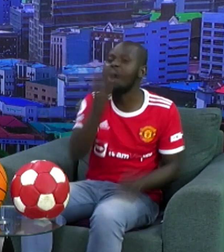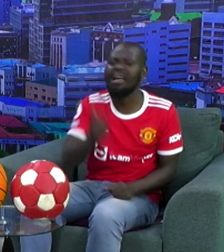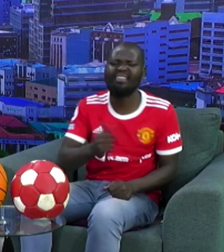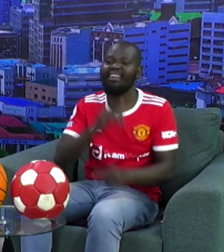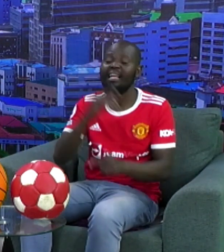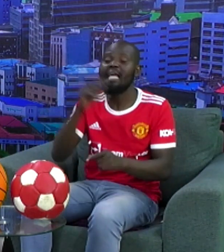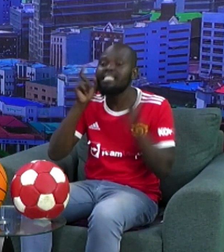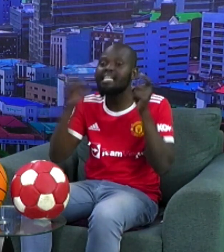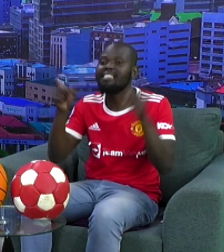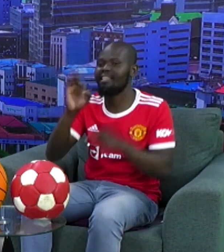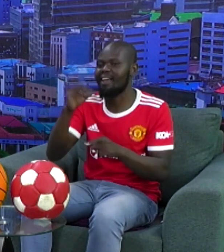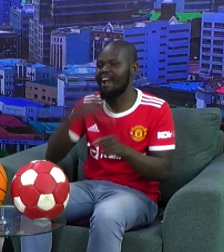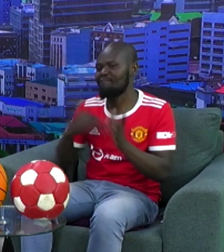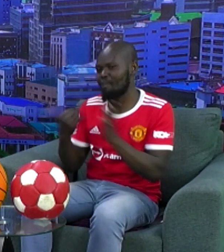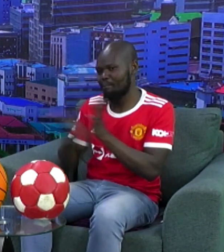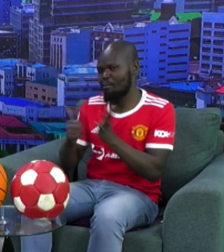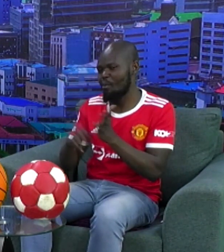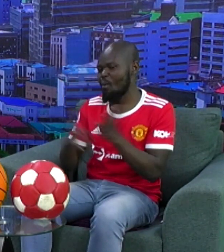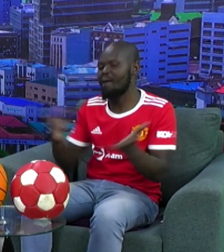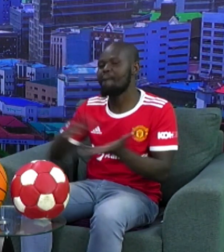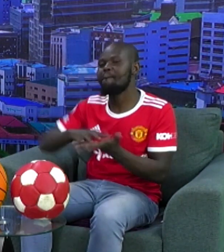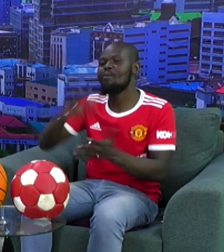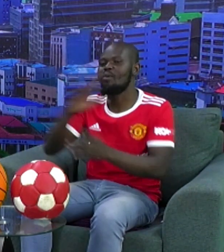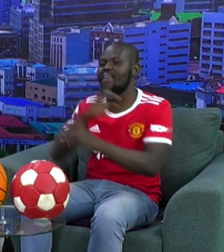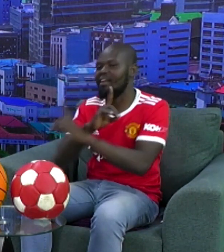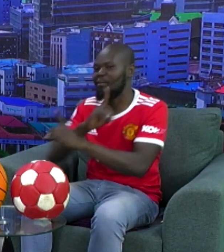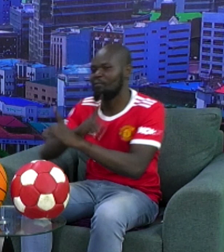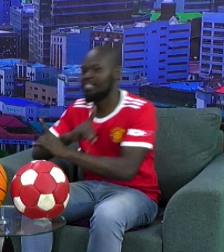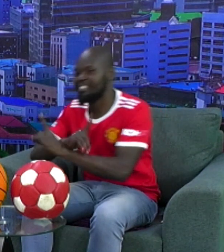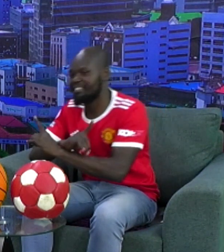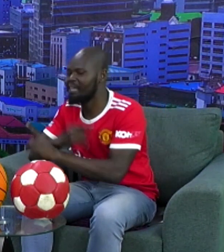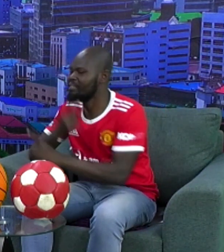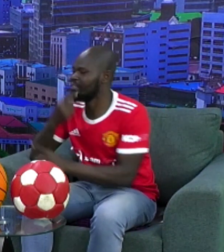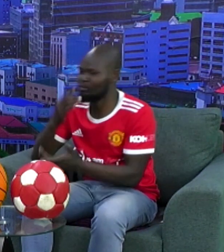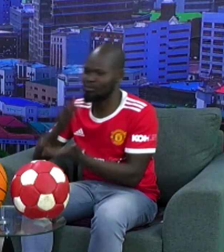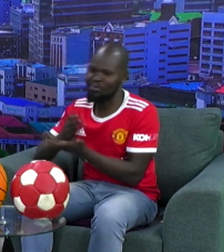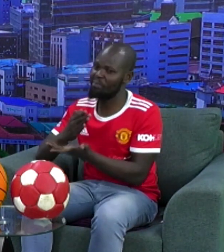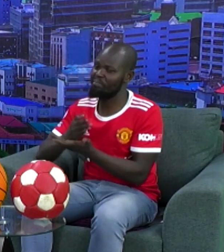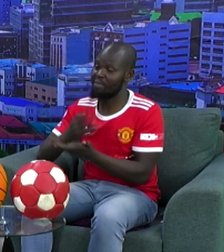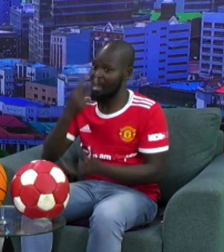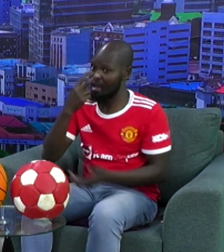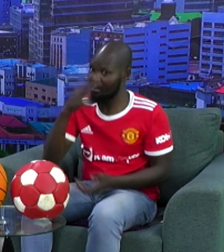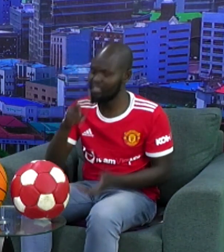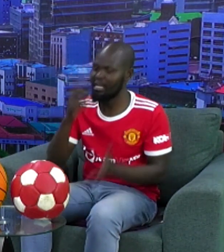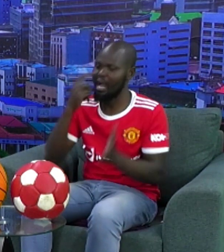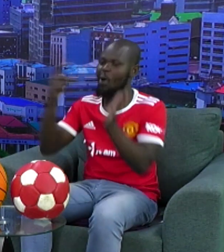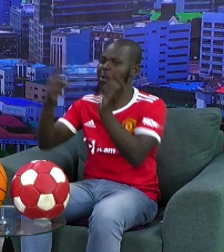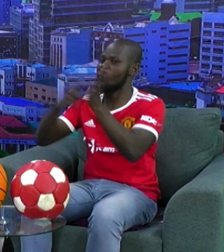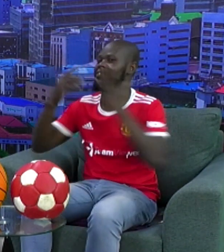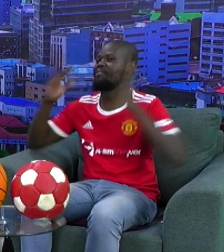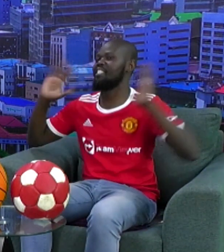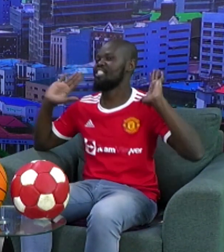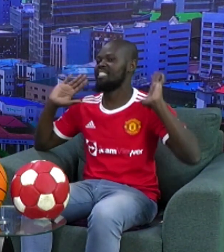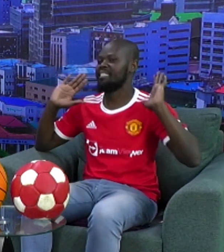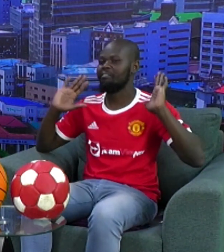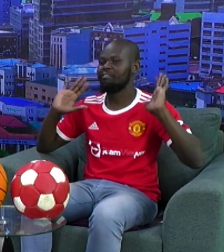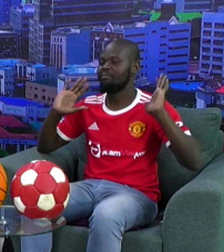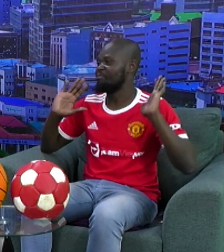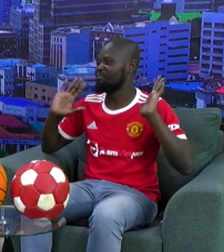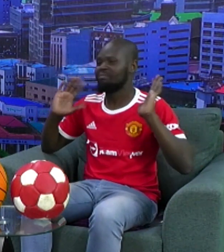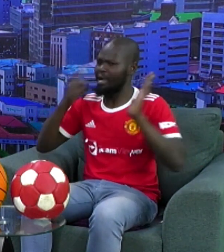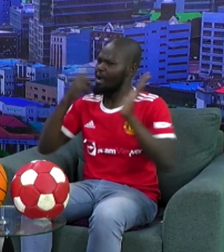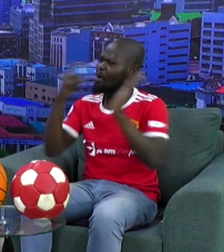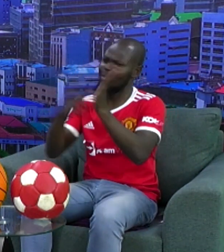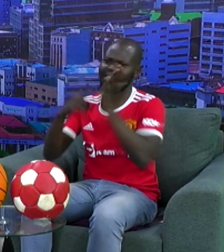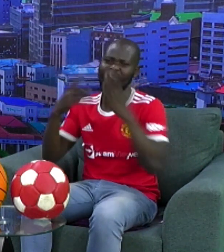But Gor Mahia must thrash Tusker because they have a problem in defense. And I'm telling you the truth because I've seen and I've